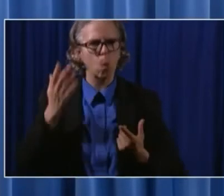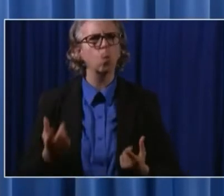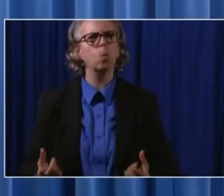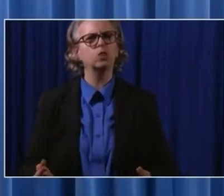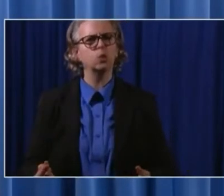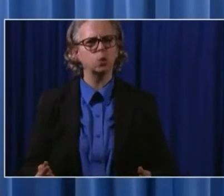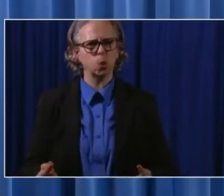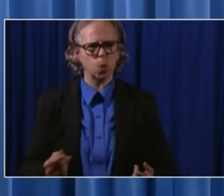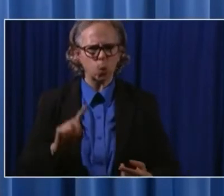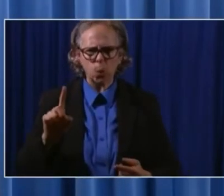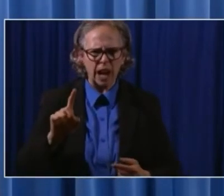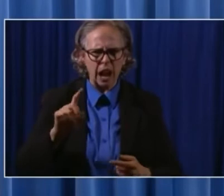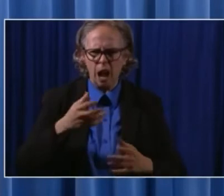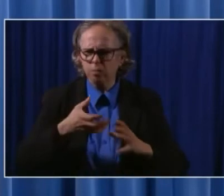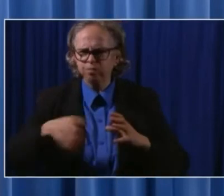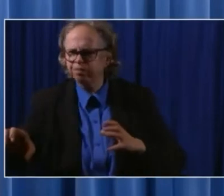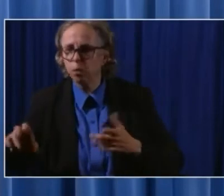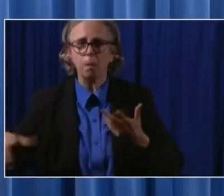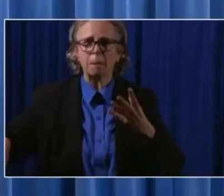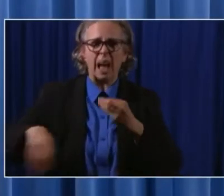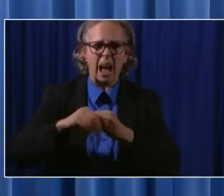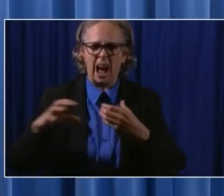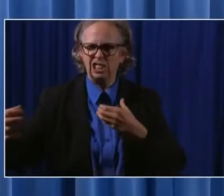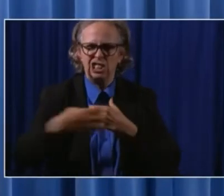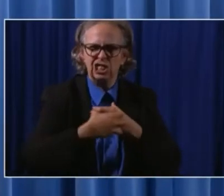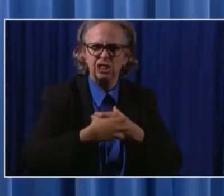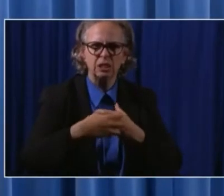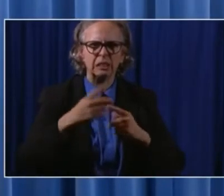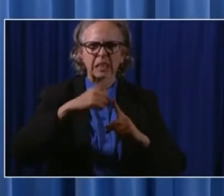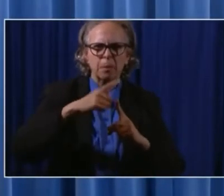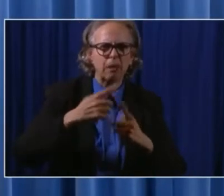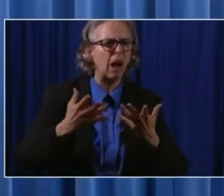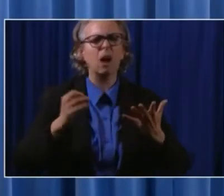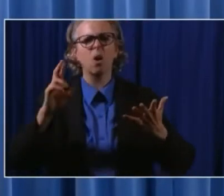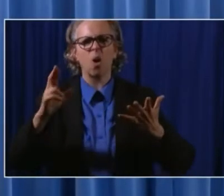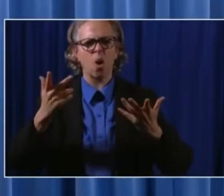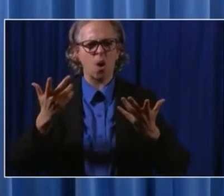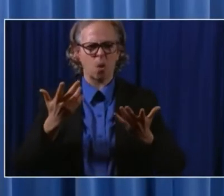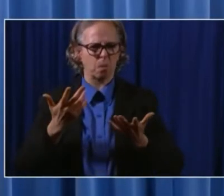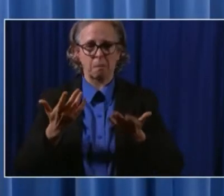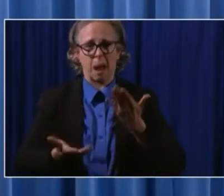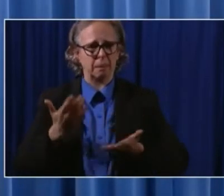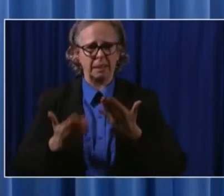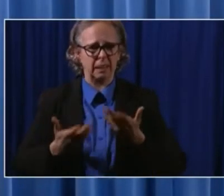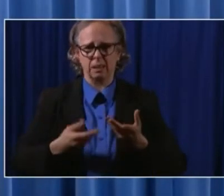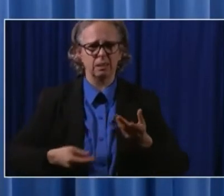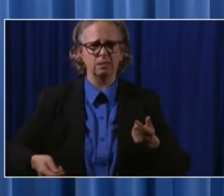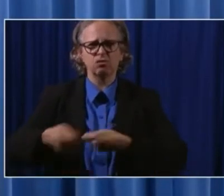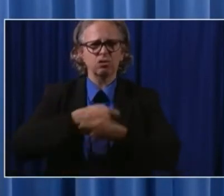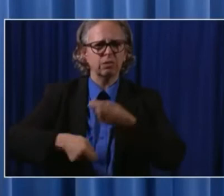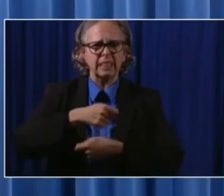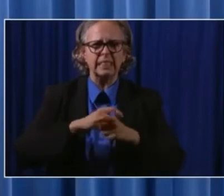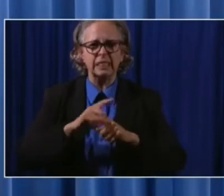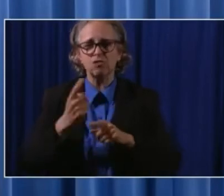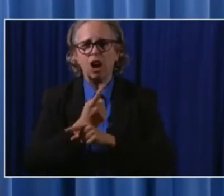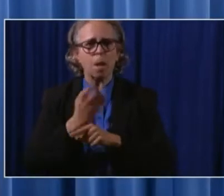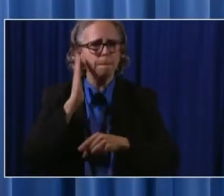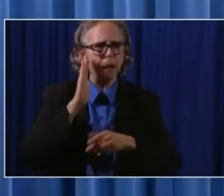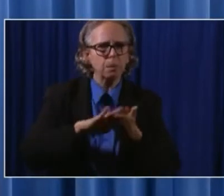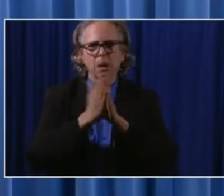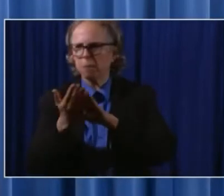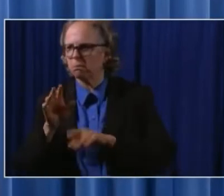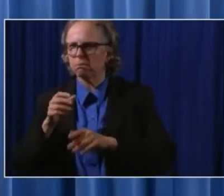Some of them, for example, will take their current hospital and add ICU beds right in that hospital. They may add